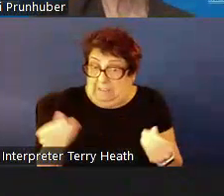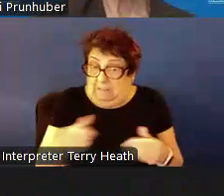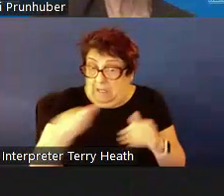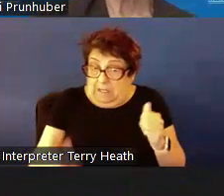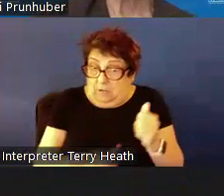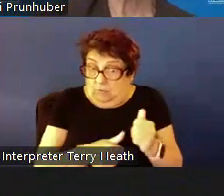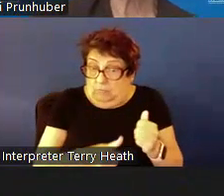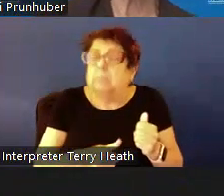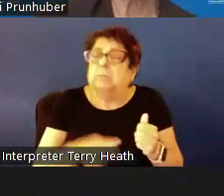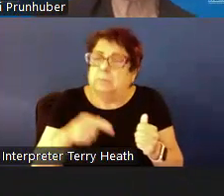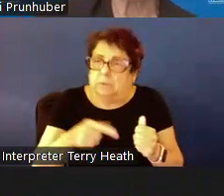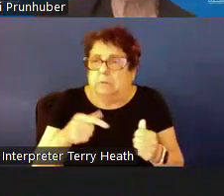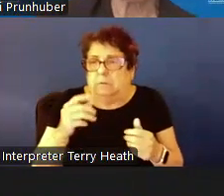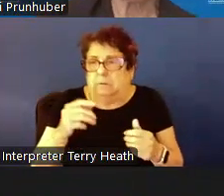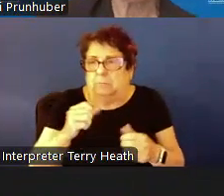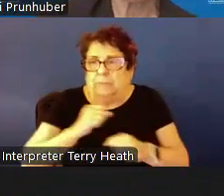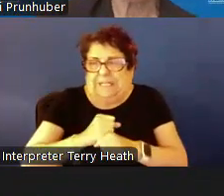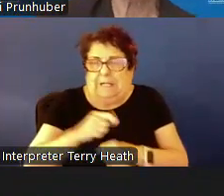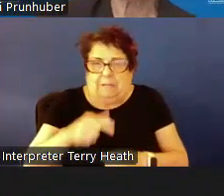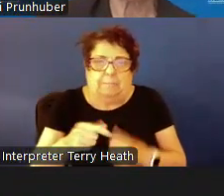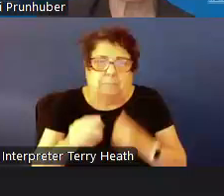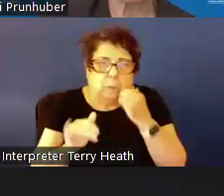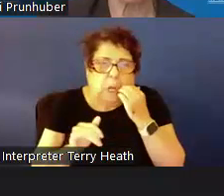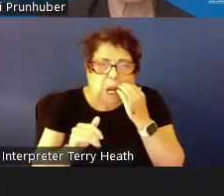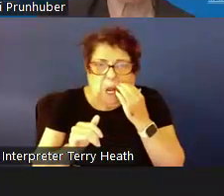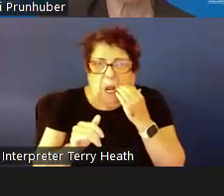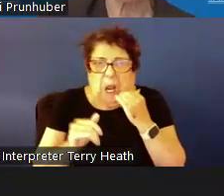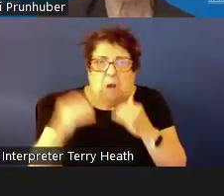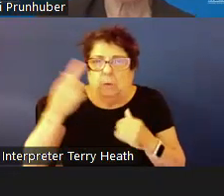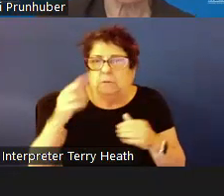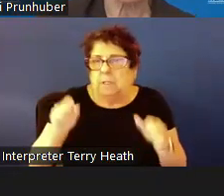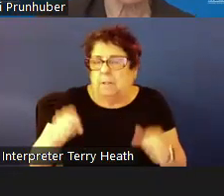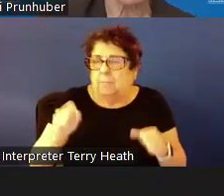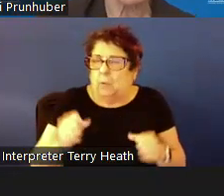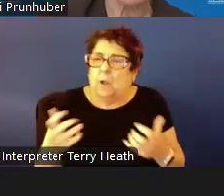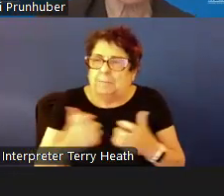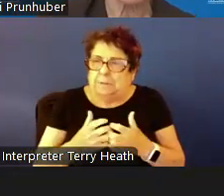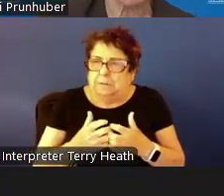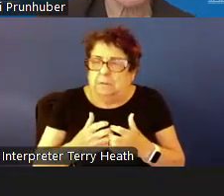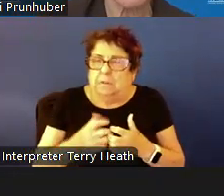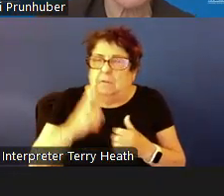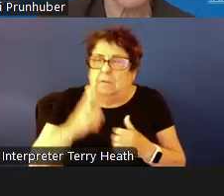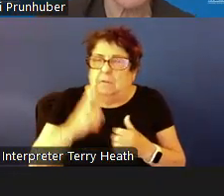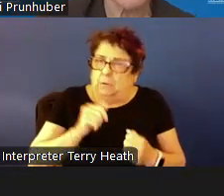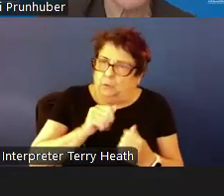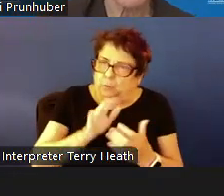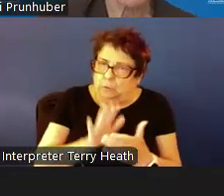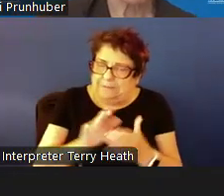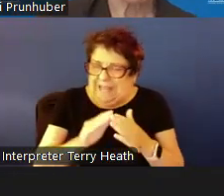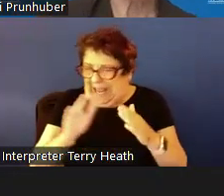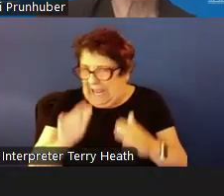We mentioned in the context of reasonable accommodation, early interventions to address housing needs and service needs.